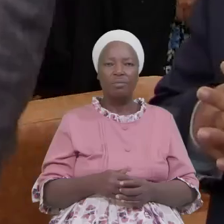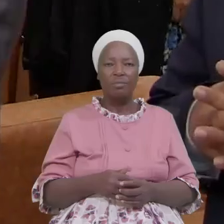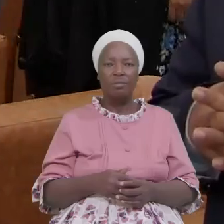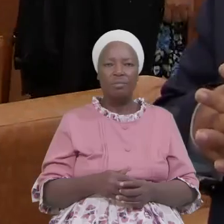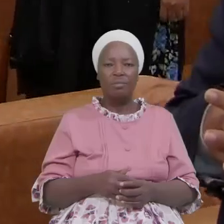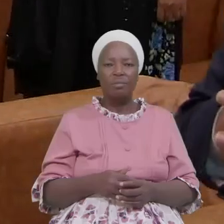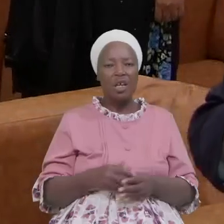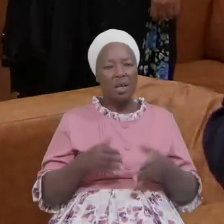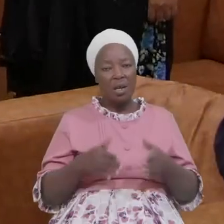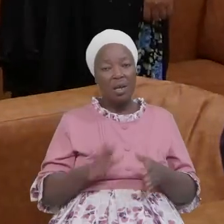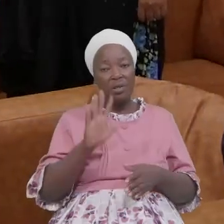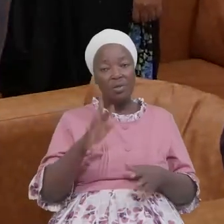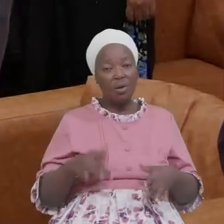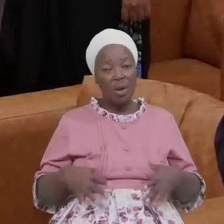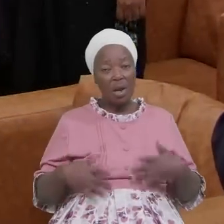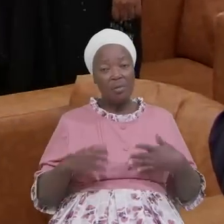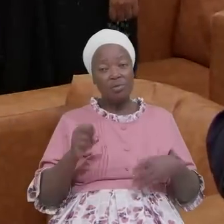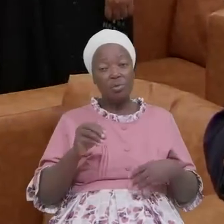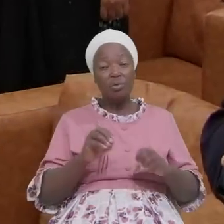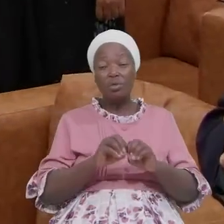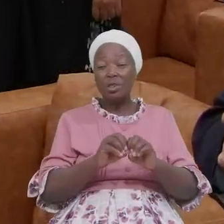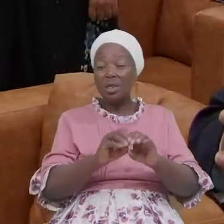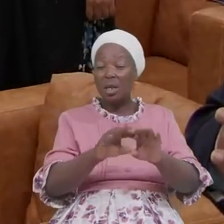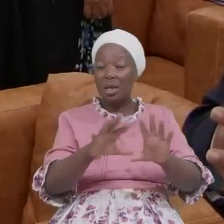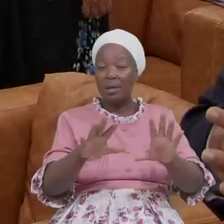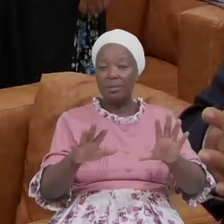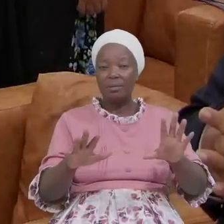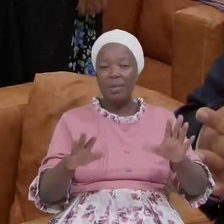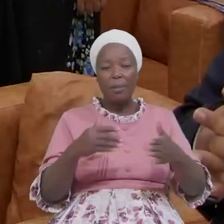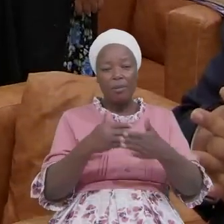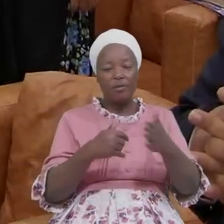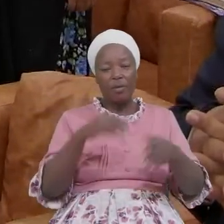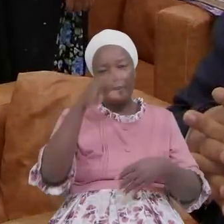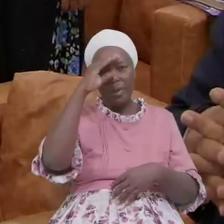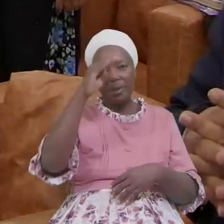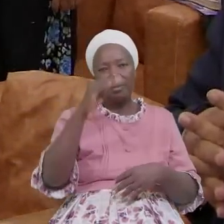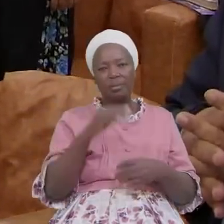Let your light so shine before men.